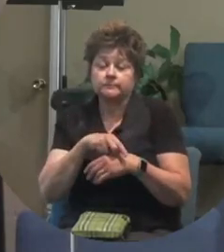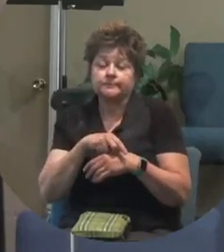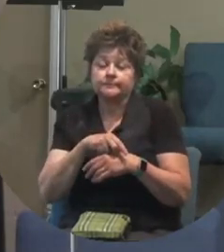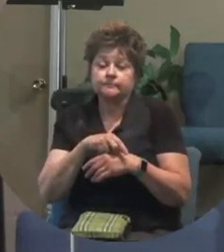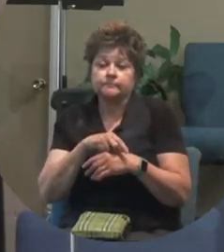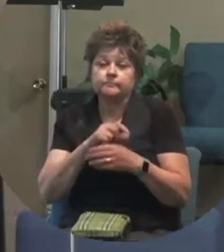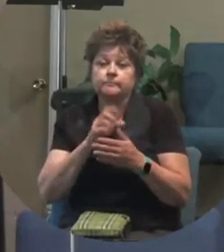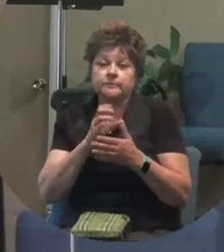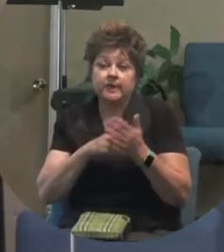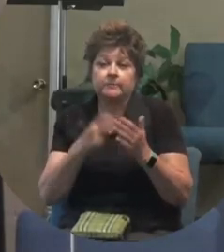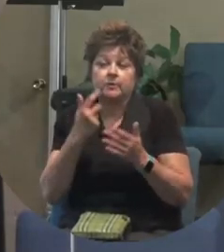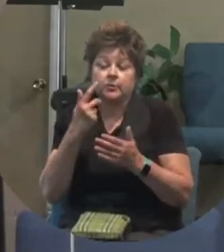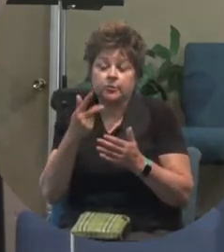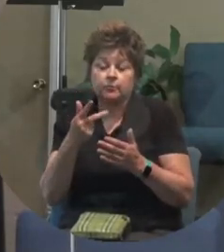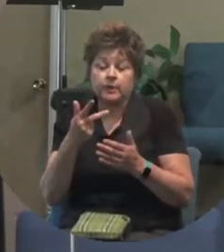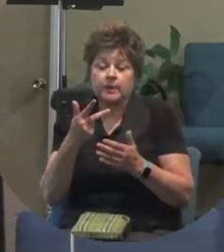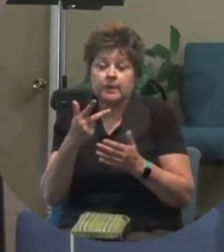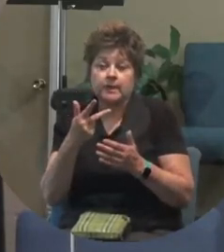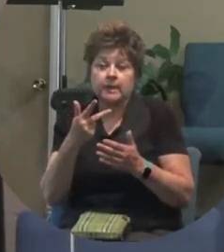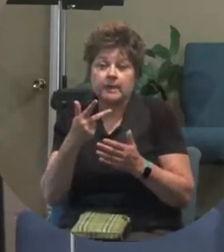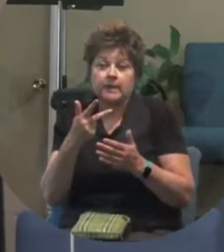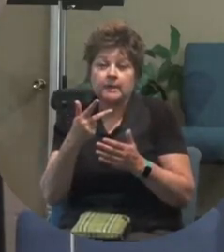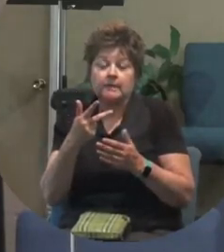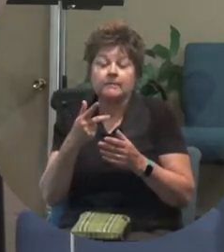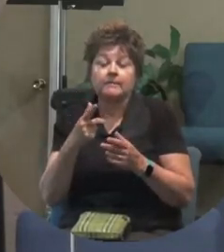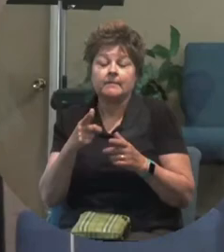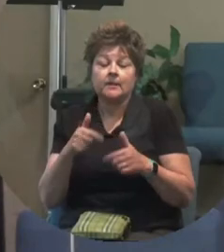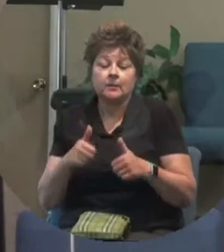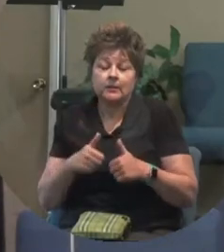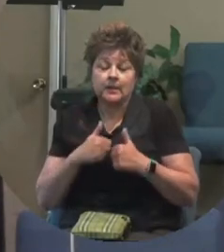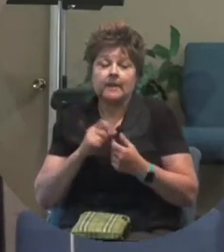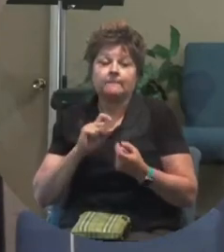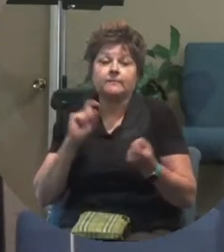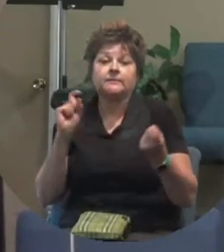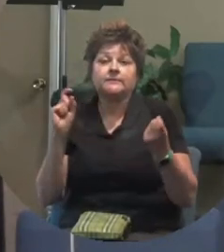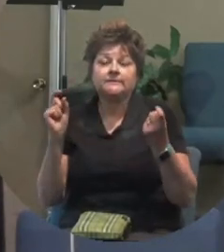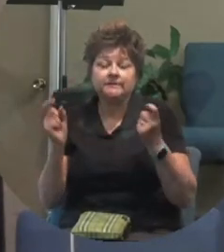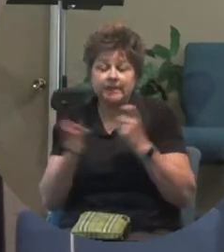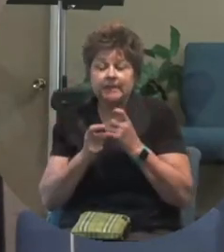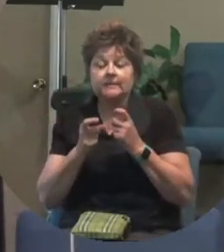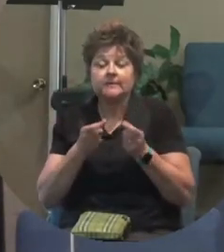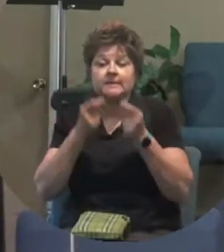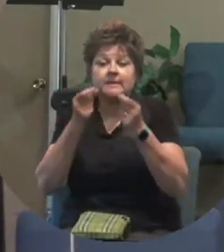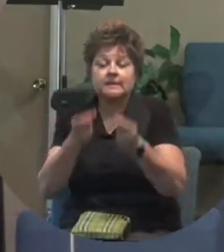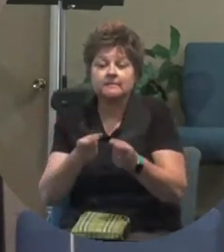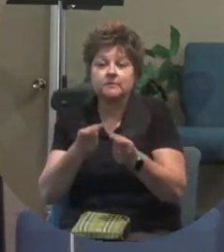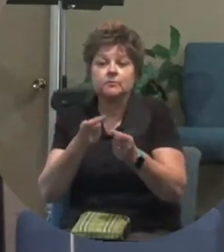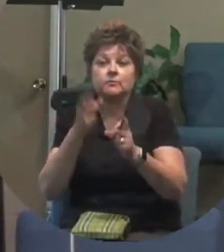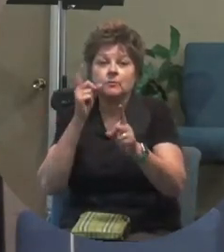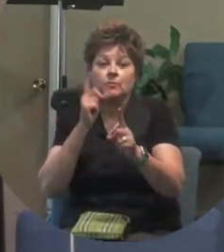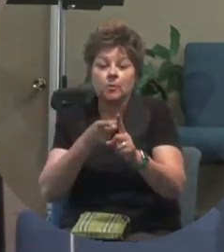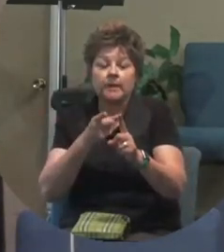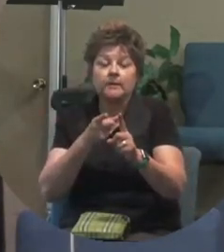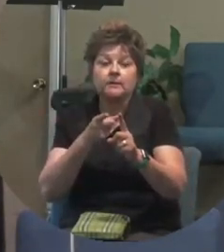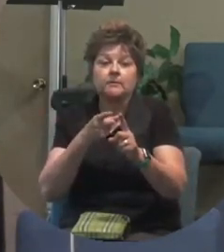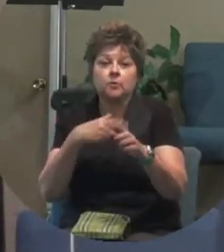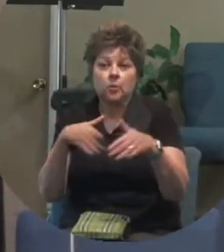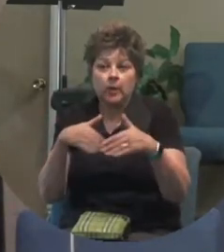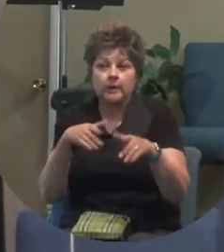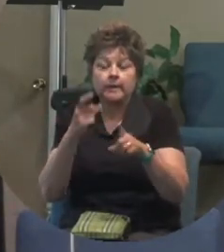3, they're life-changing, because he gives you the key to walking rightly with